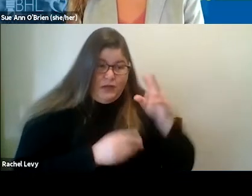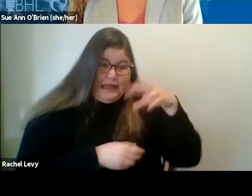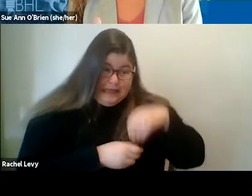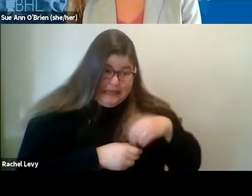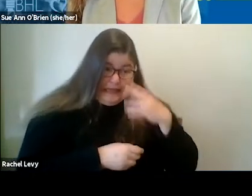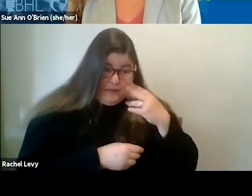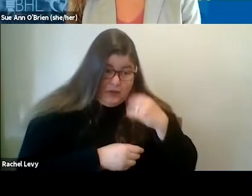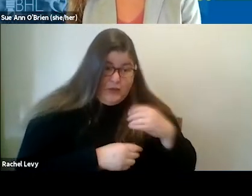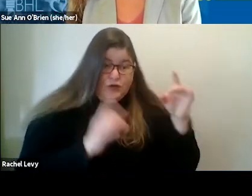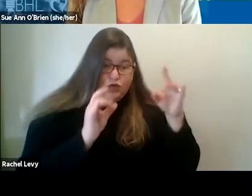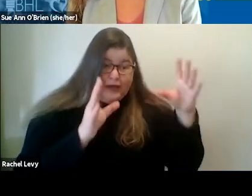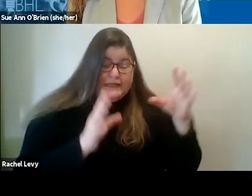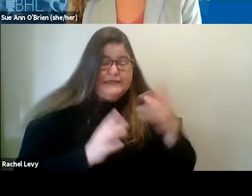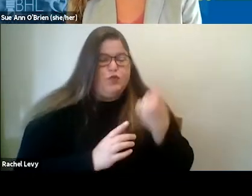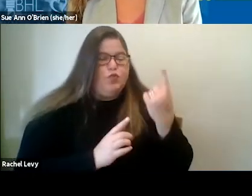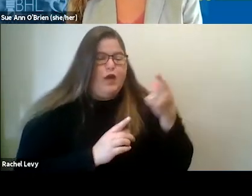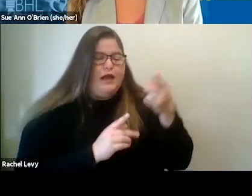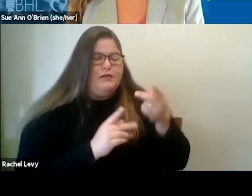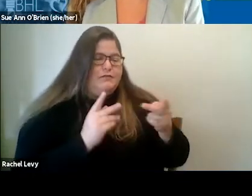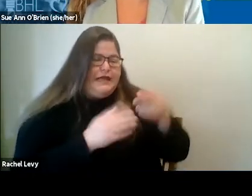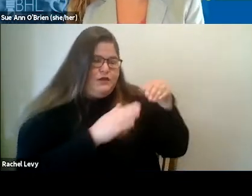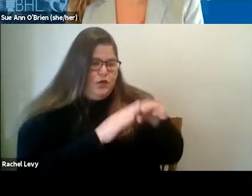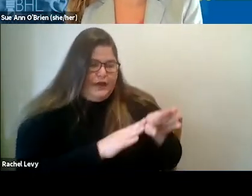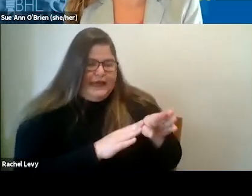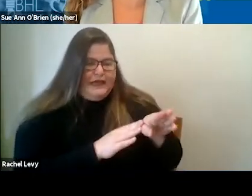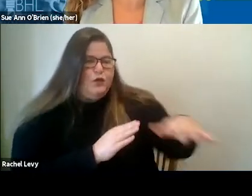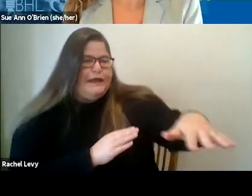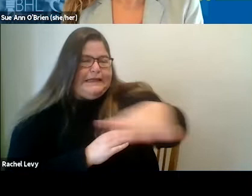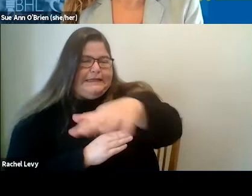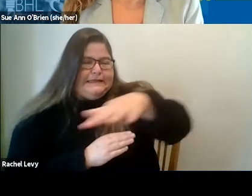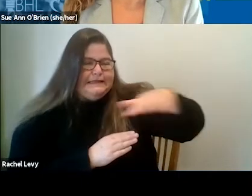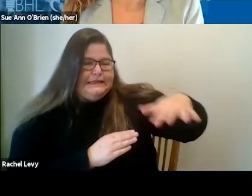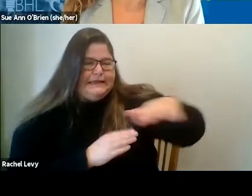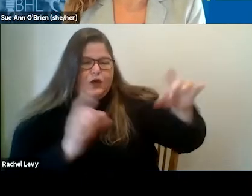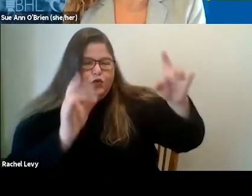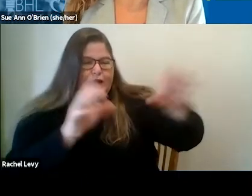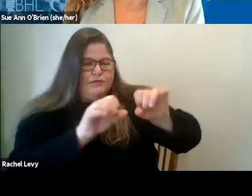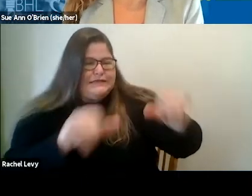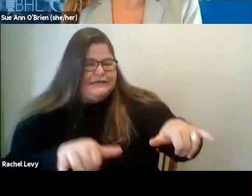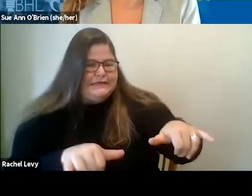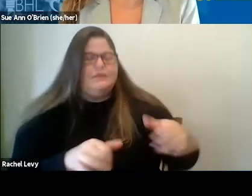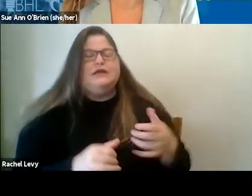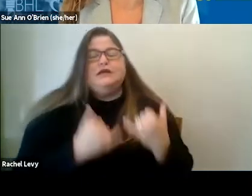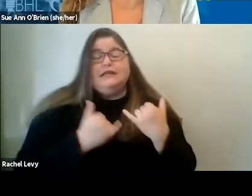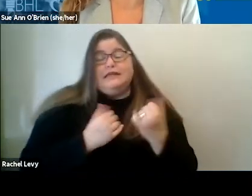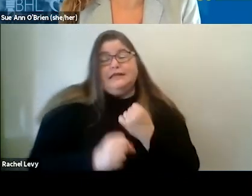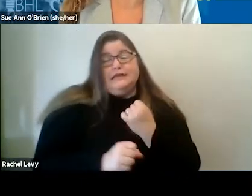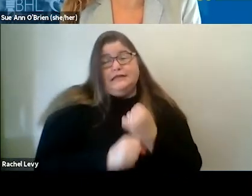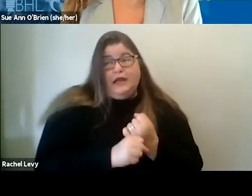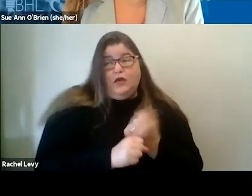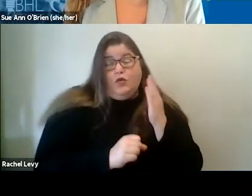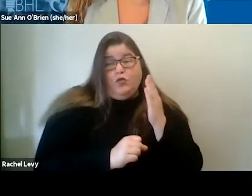it's a single point of entry into the entire crisis system. This year, we're on track to answer more